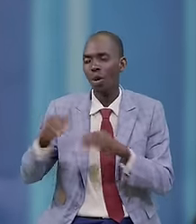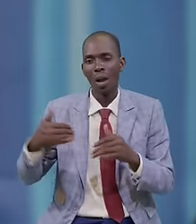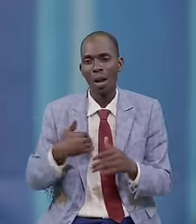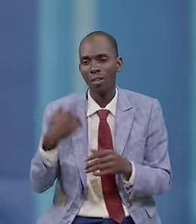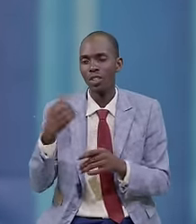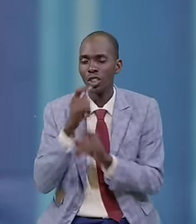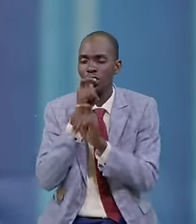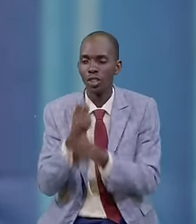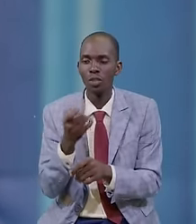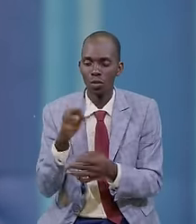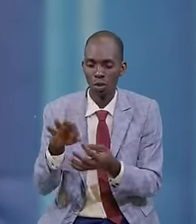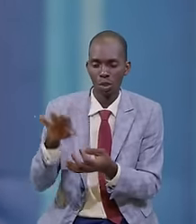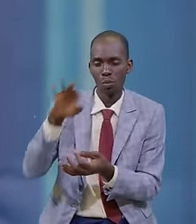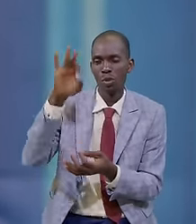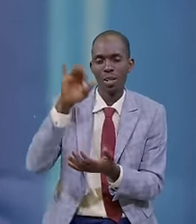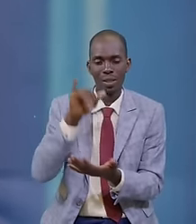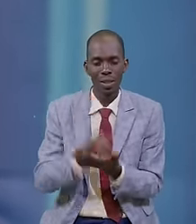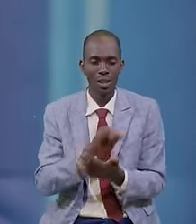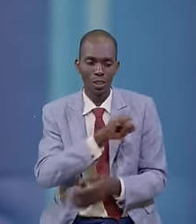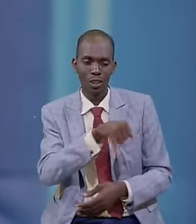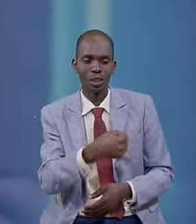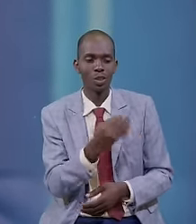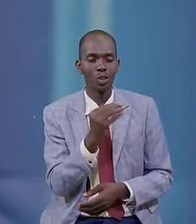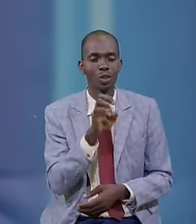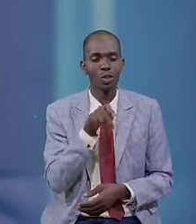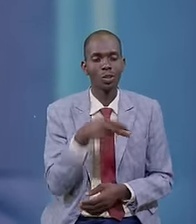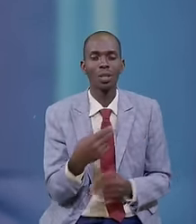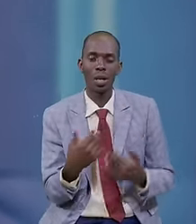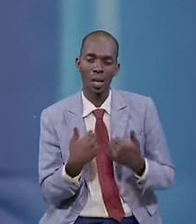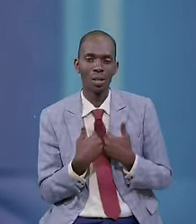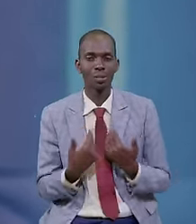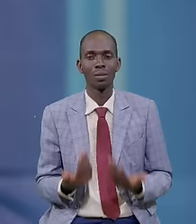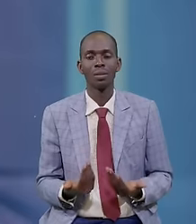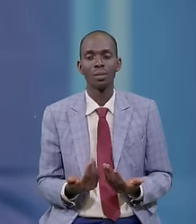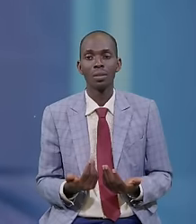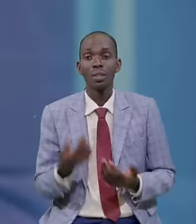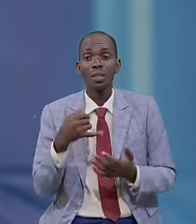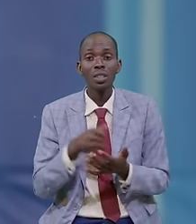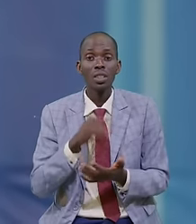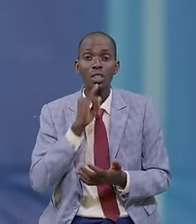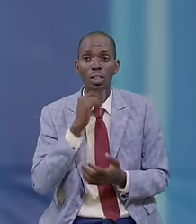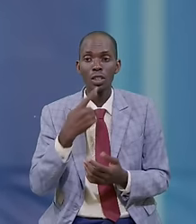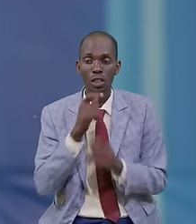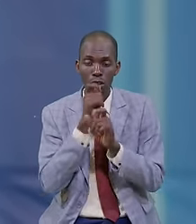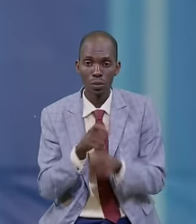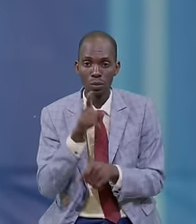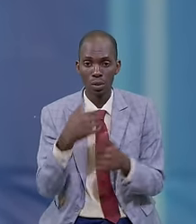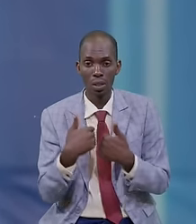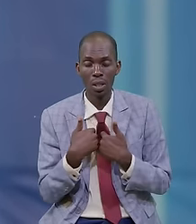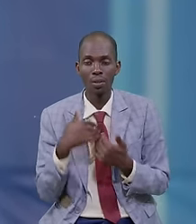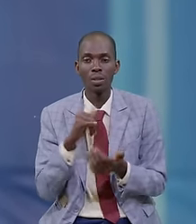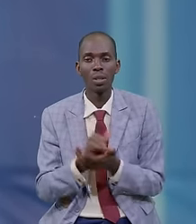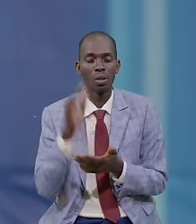that Joseph had? It's the gift you have that will lead you to being